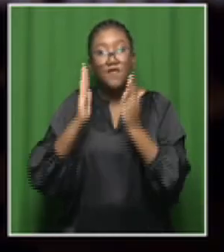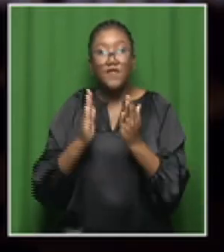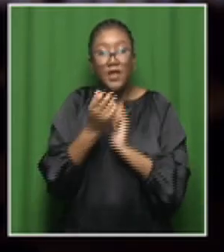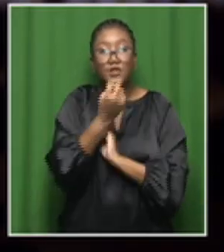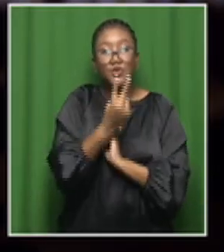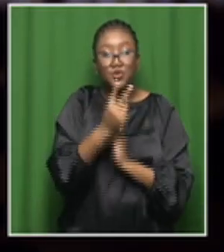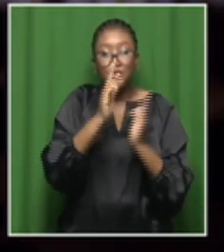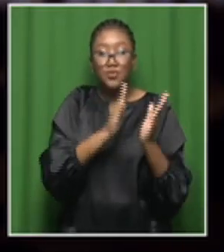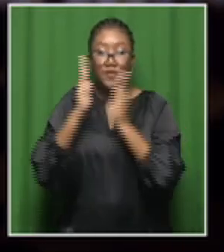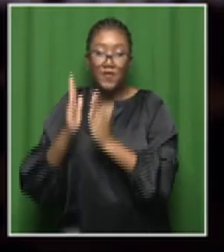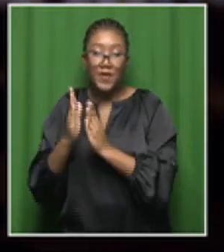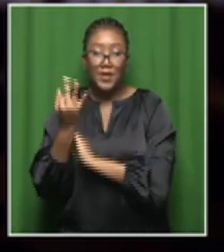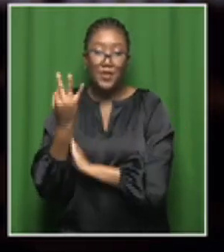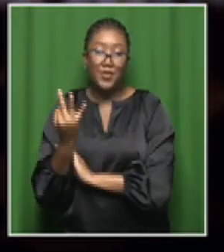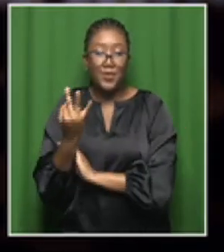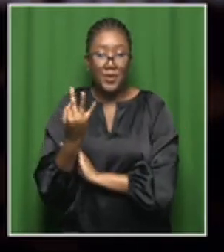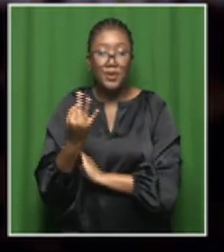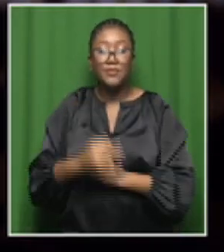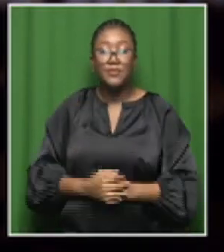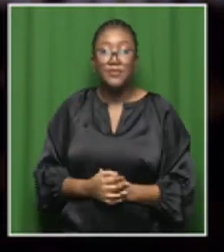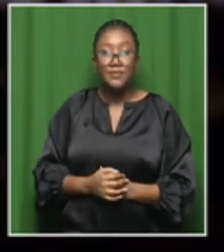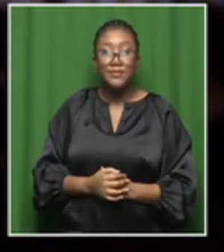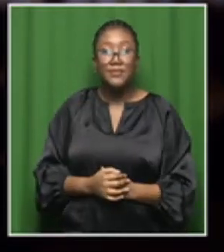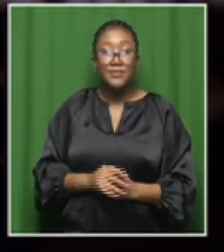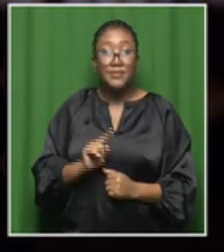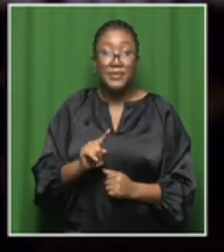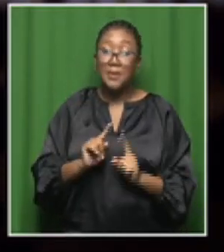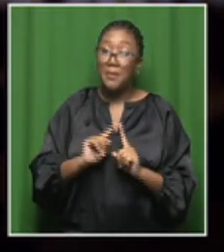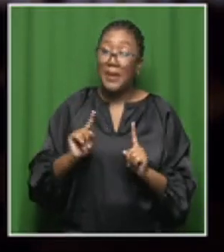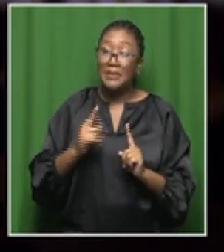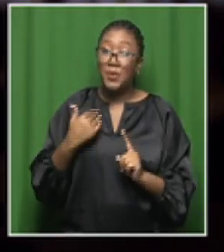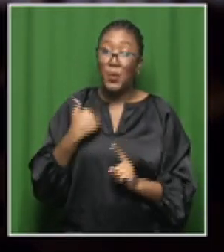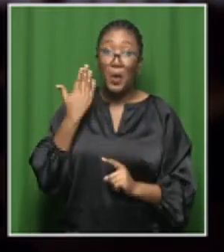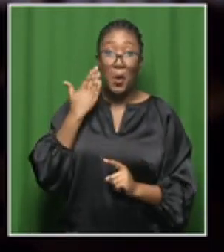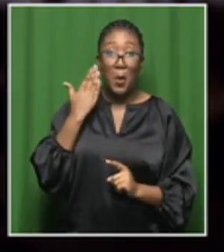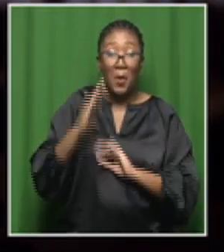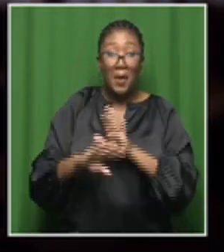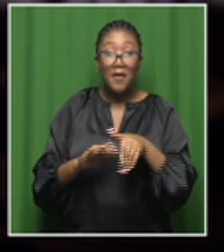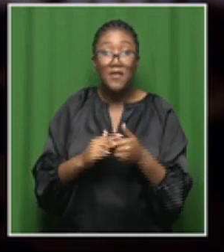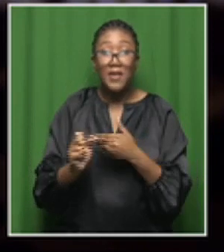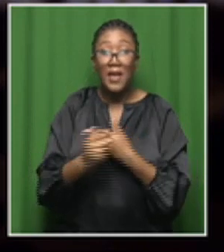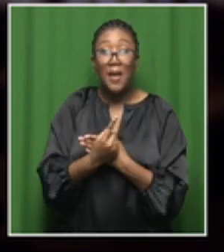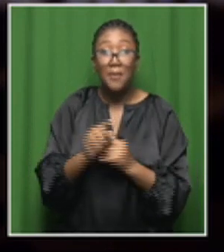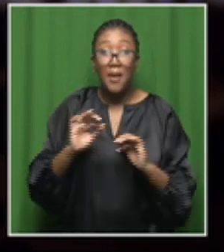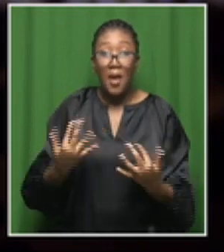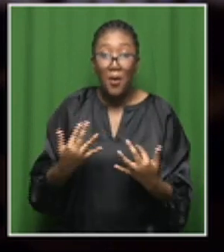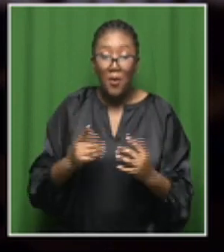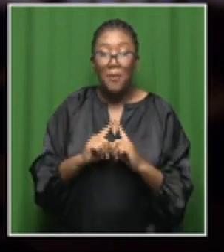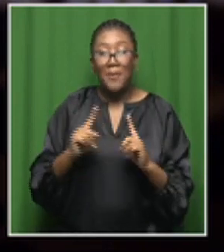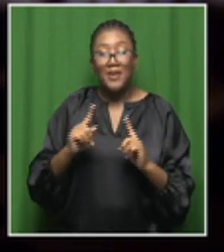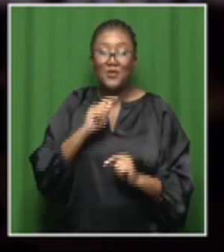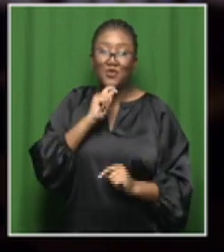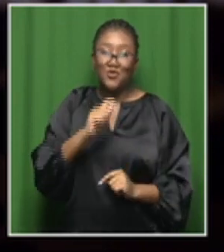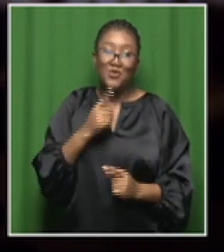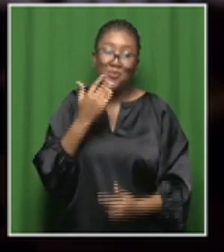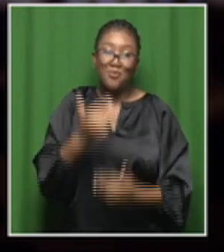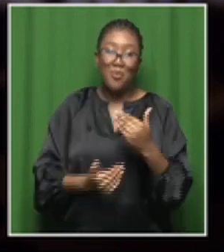precarious situation at best, where nothing is certain except that this will be a painfully slow process,